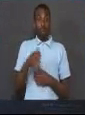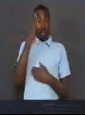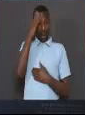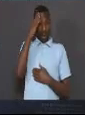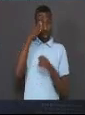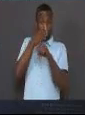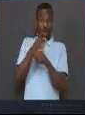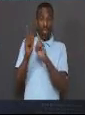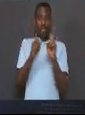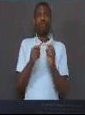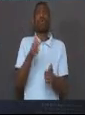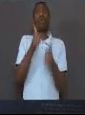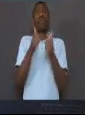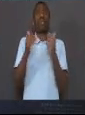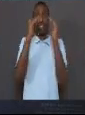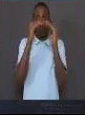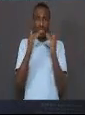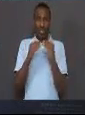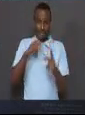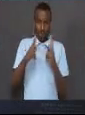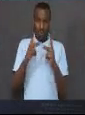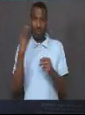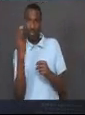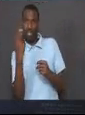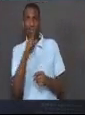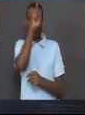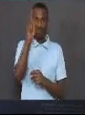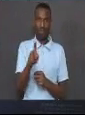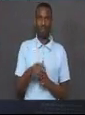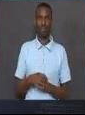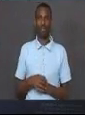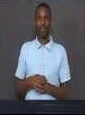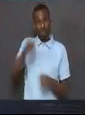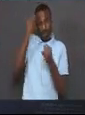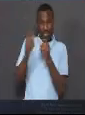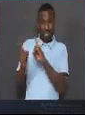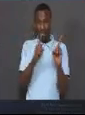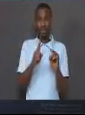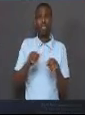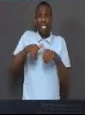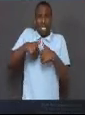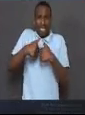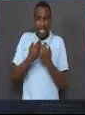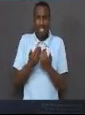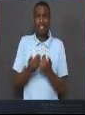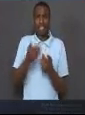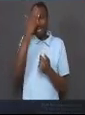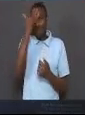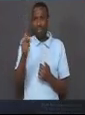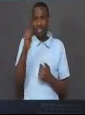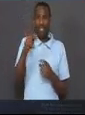each process? Lastly, why did these processes have this